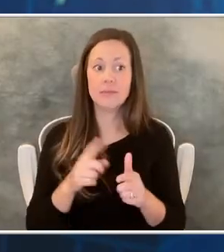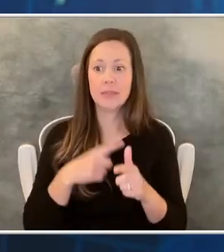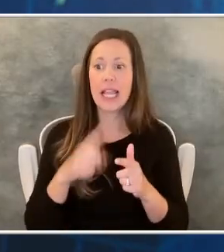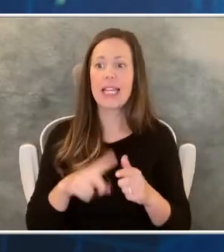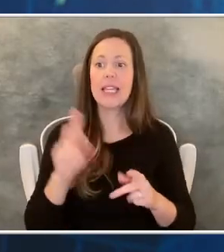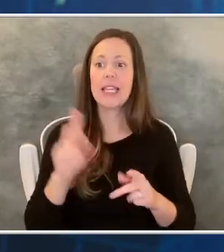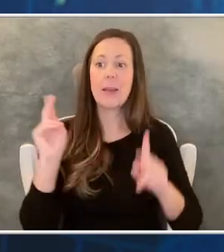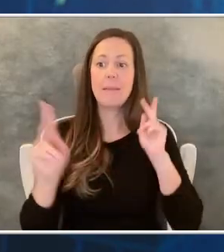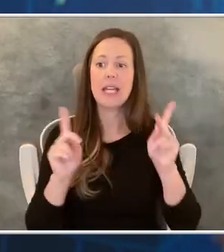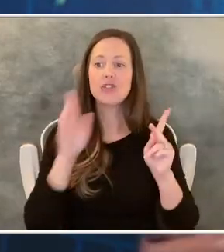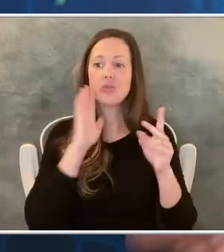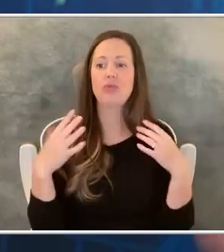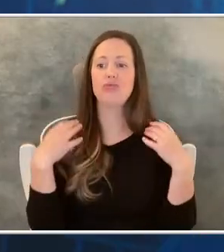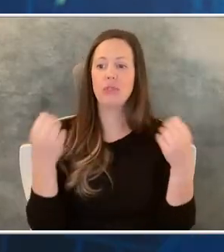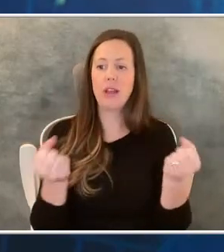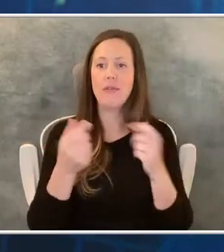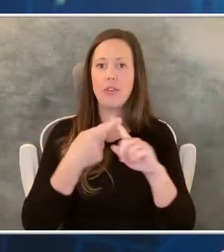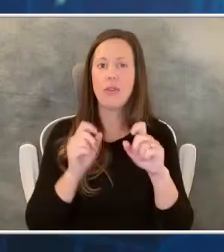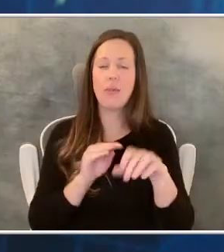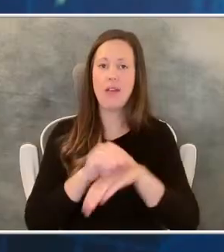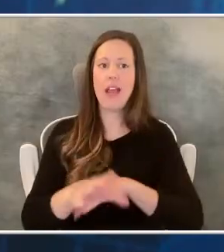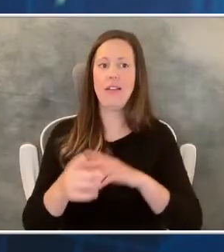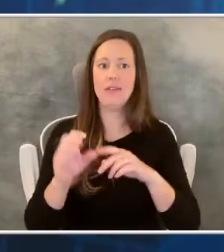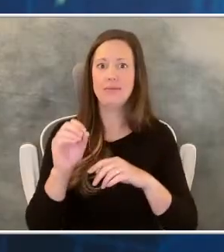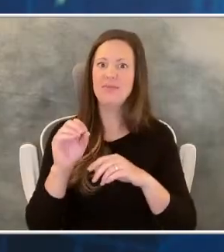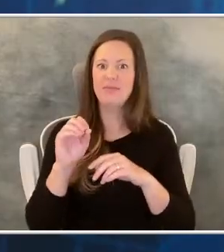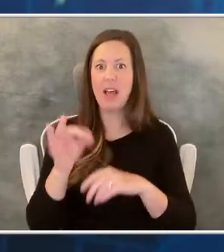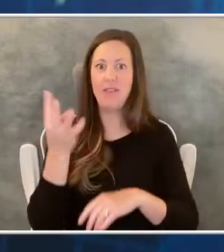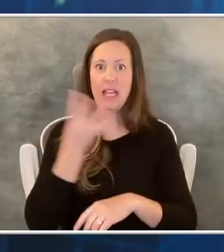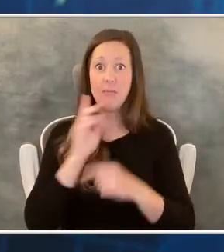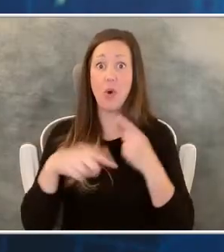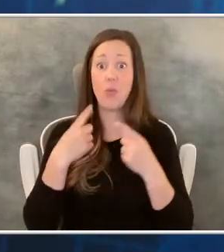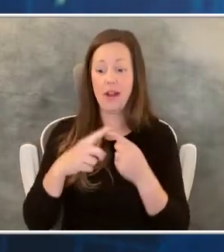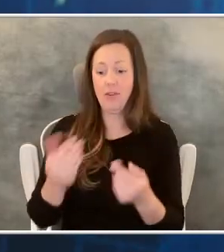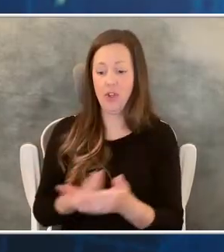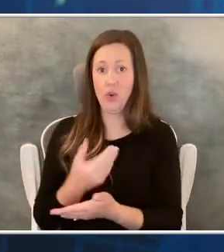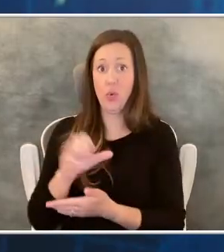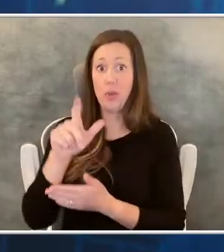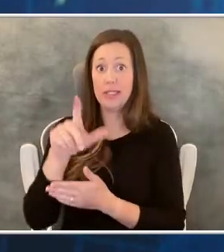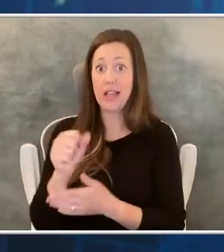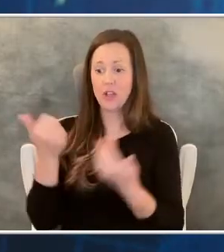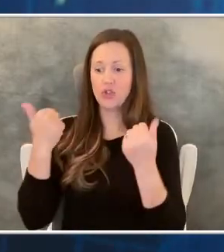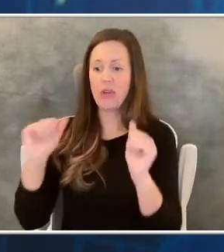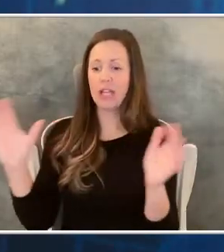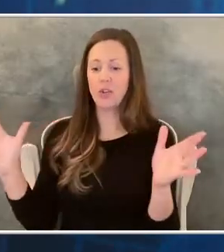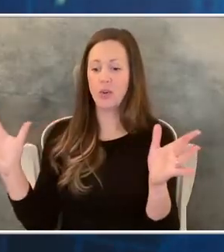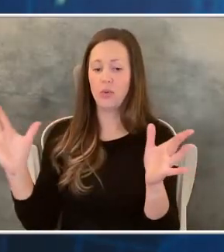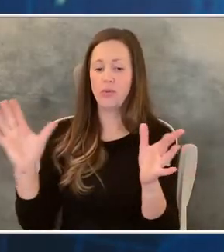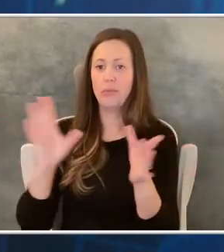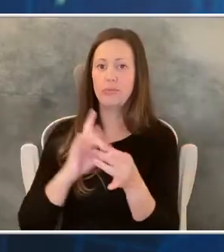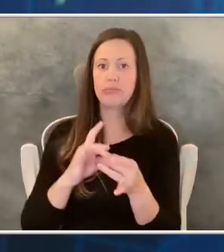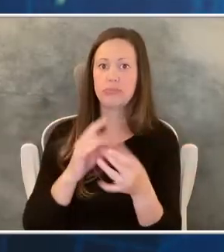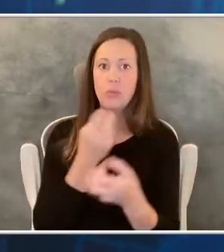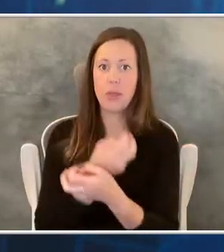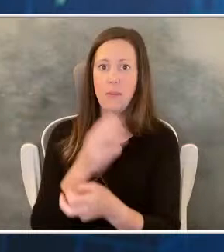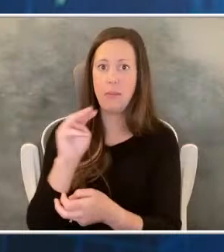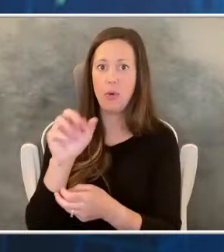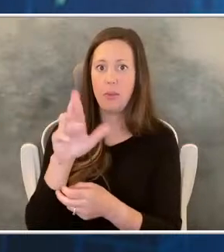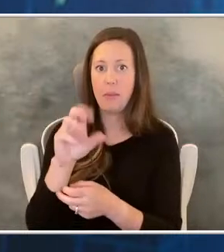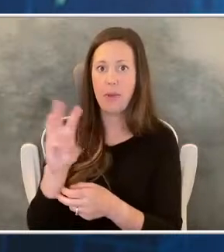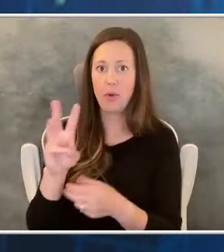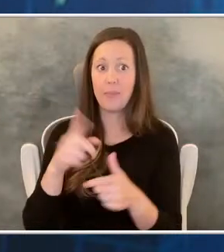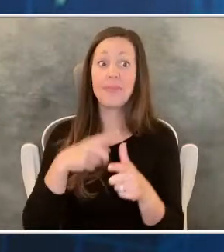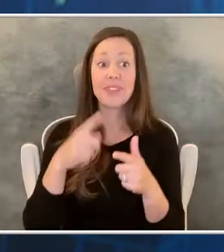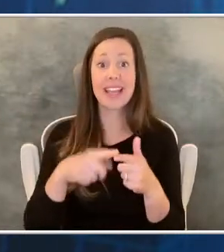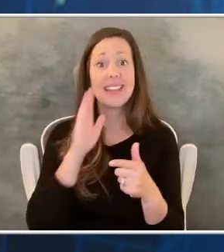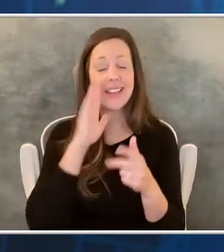from the side effects of the chemo while the new stem cells find their way to the bone marrow. and then they start building all the new red blood